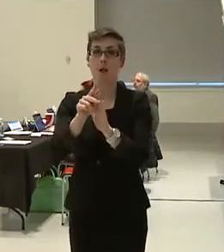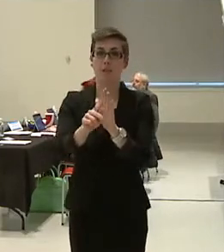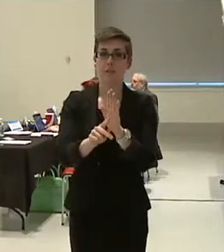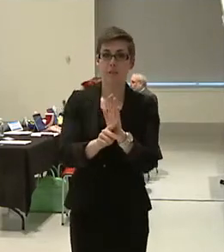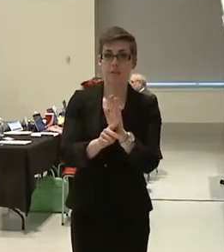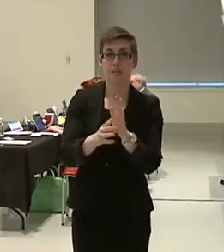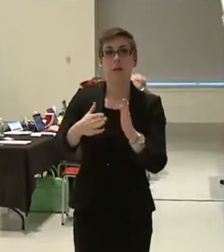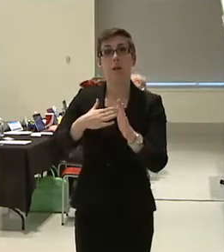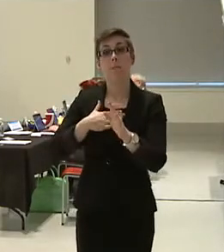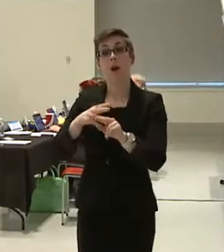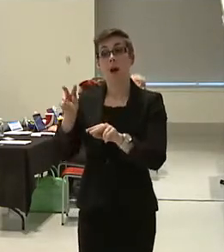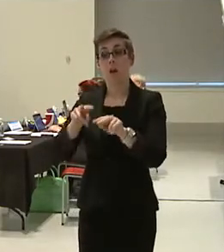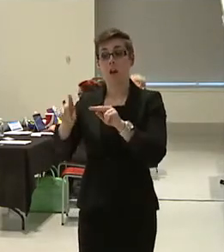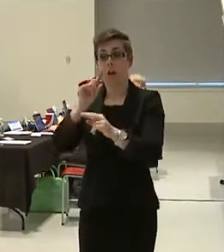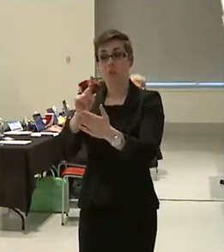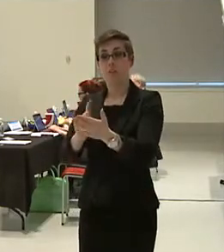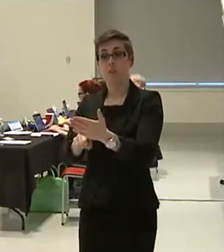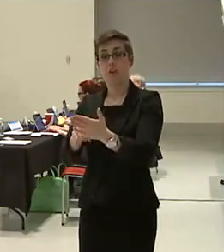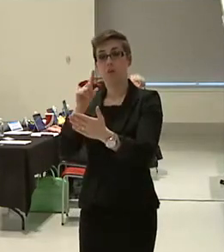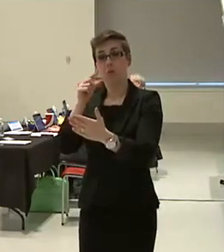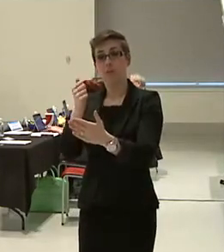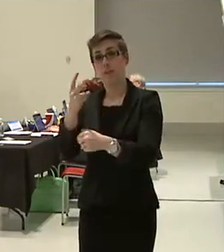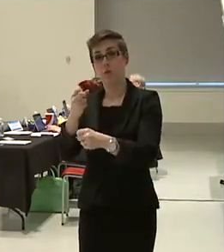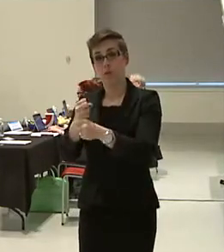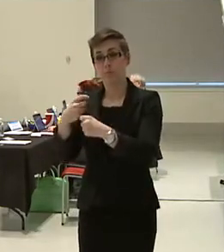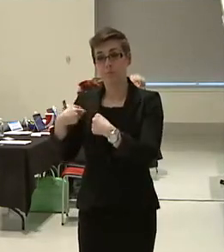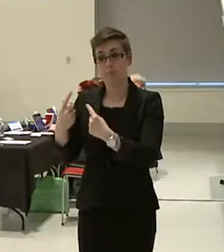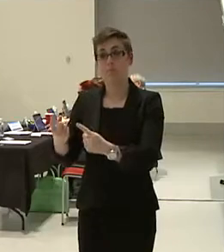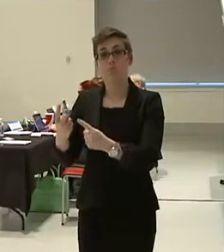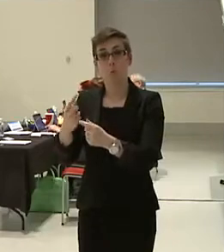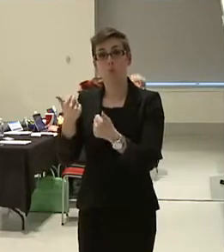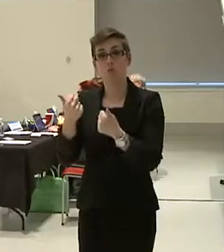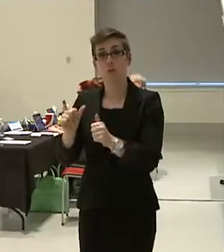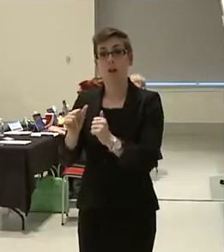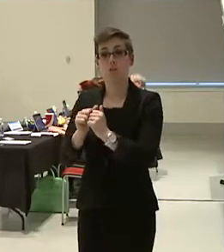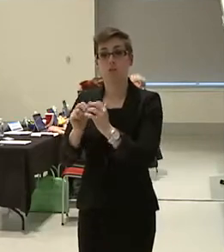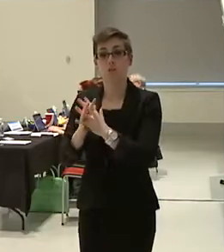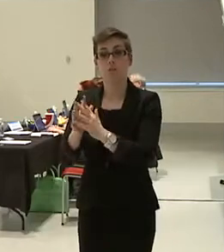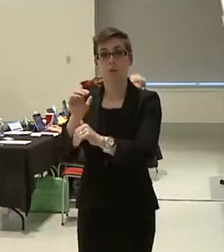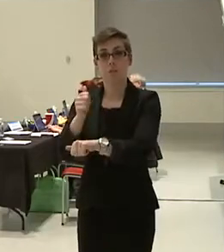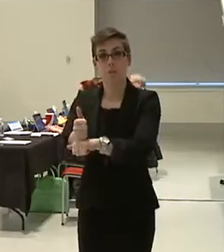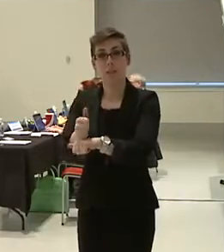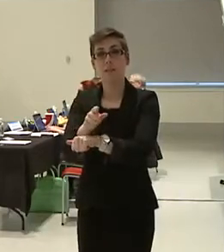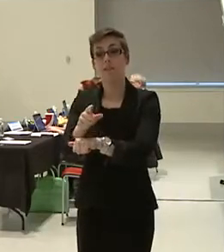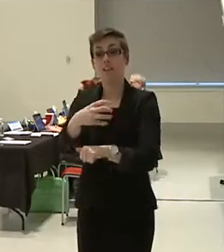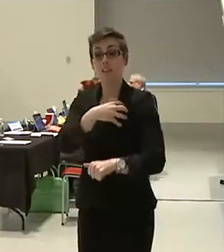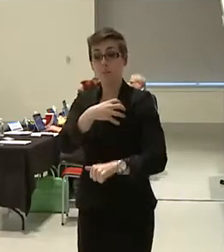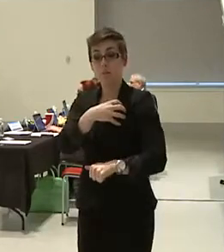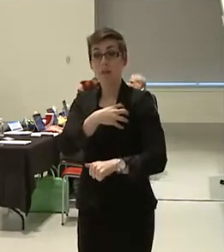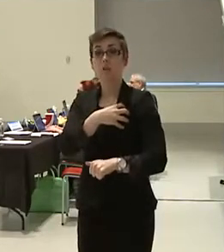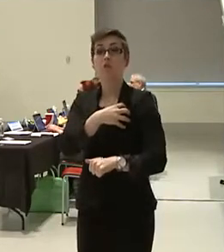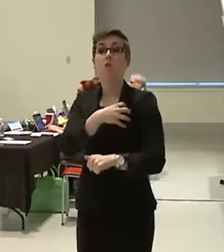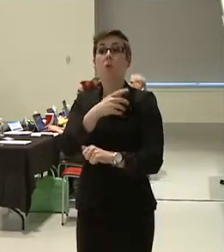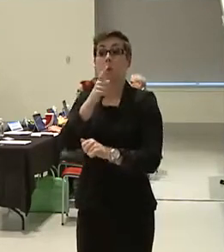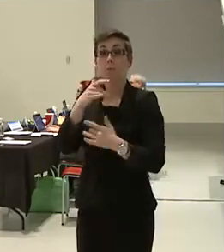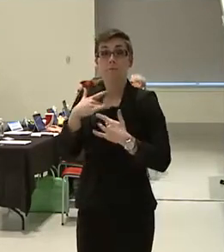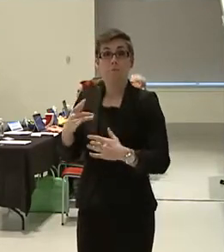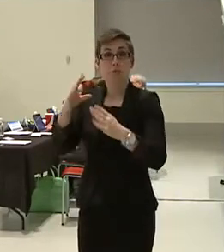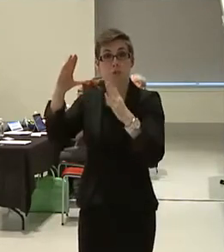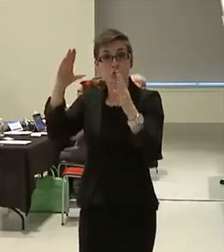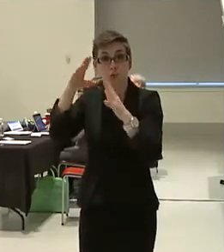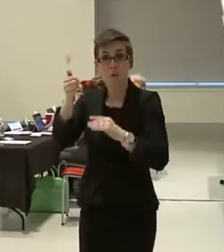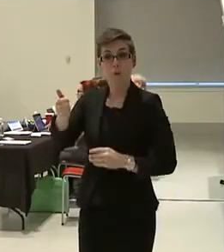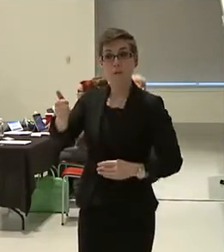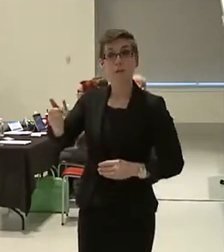My observation in the last several years of looking at this has been that the police, most often the police officers who get themselves into trouble